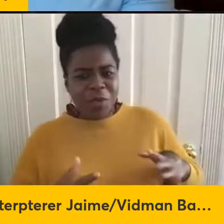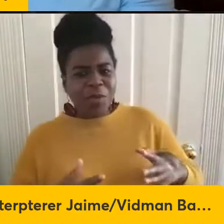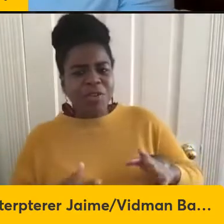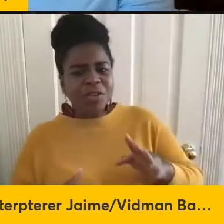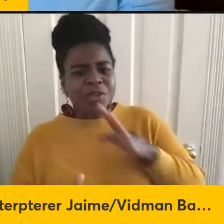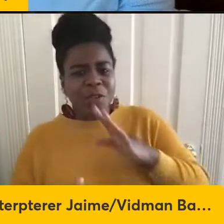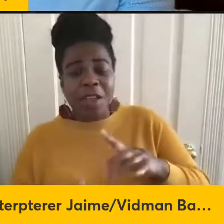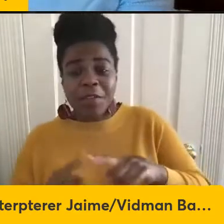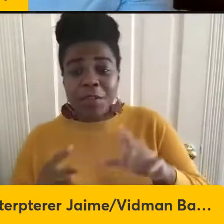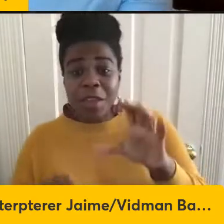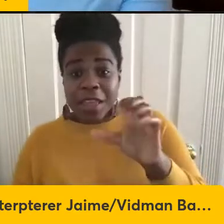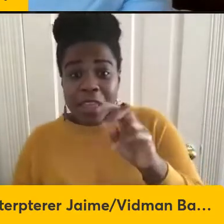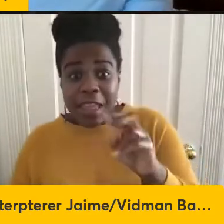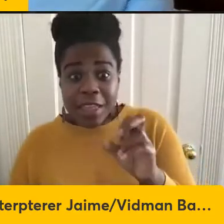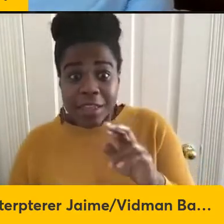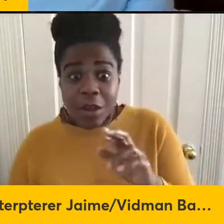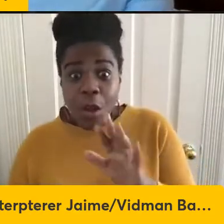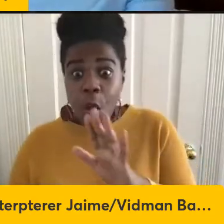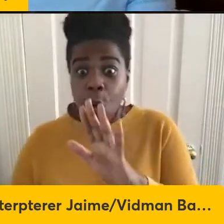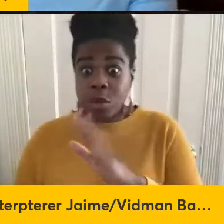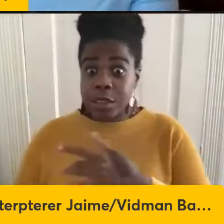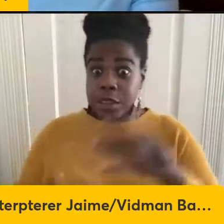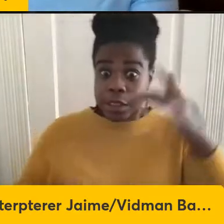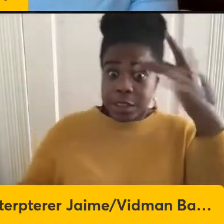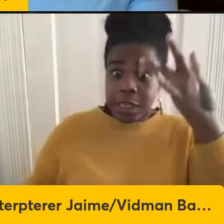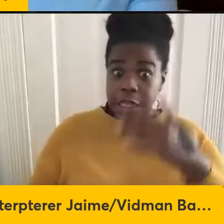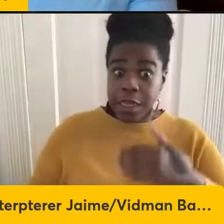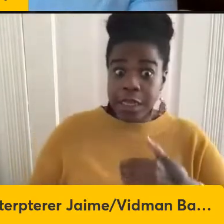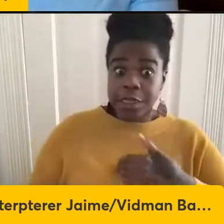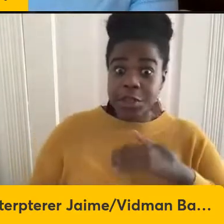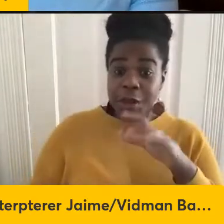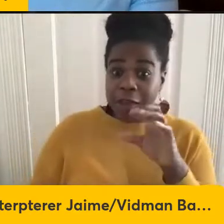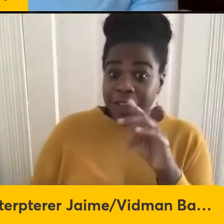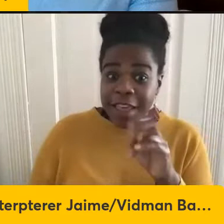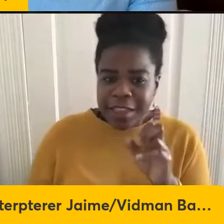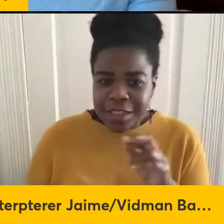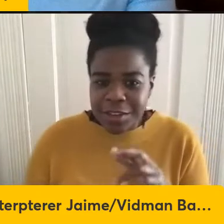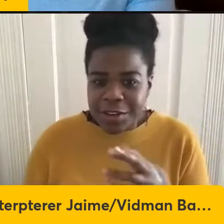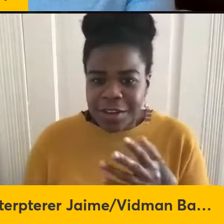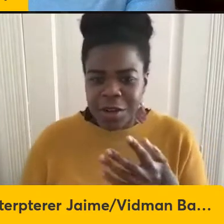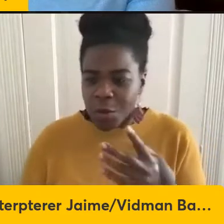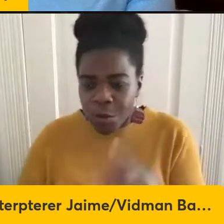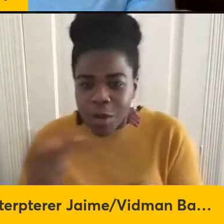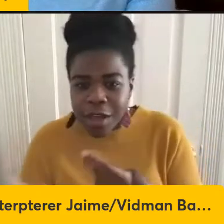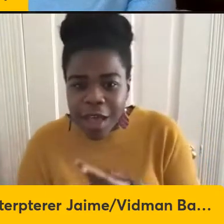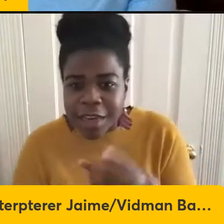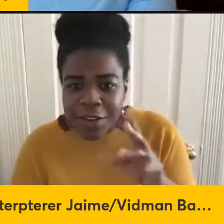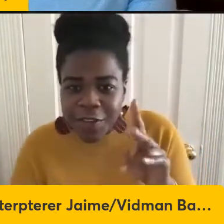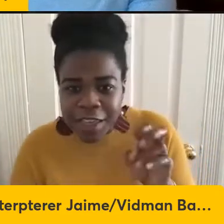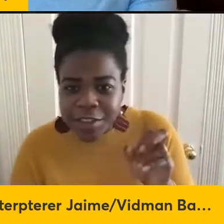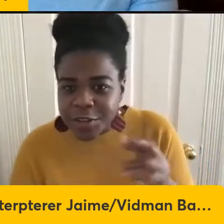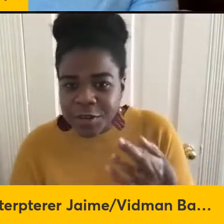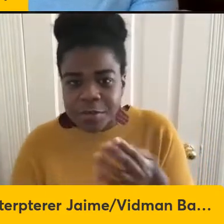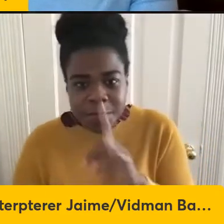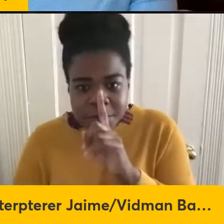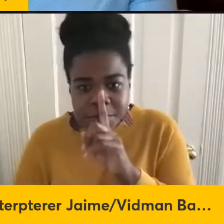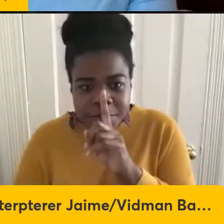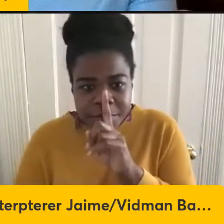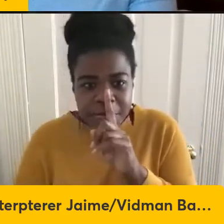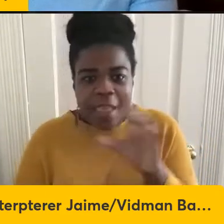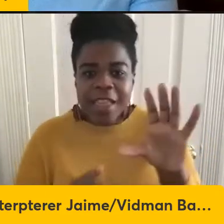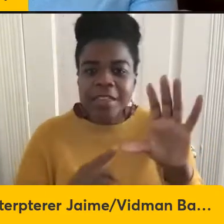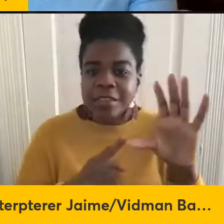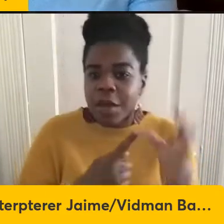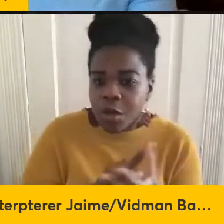for example, it's oh, she's got sick or she's got cancer. They won't even tell you what type of cancer. And it's just a bit cultural that we